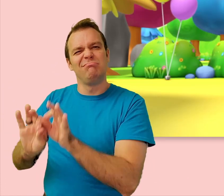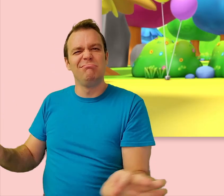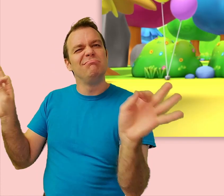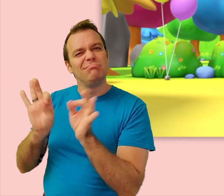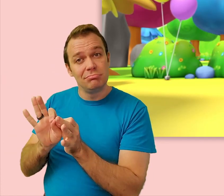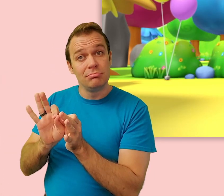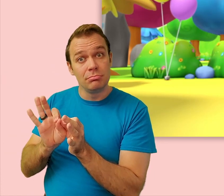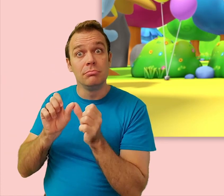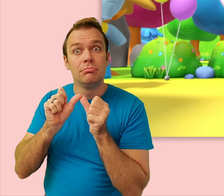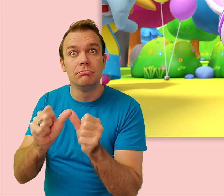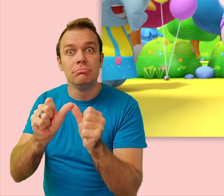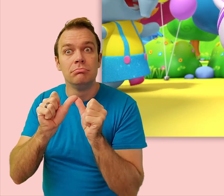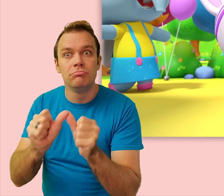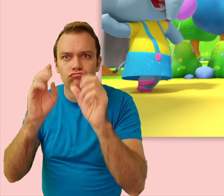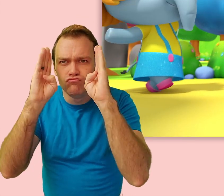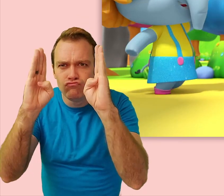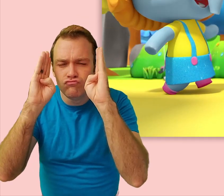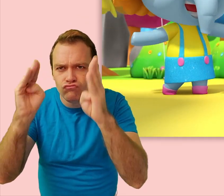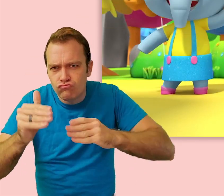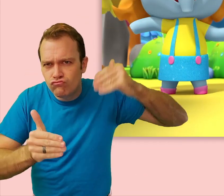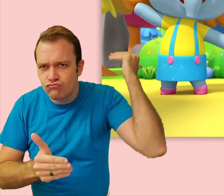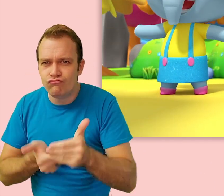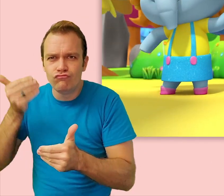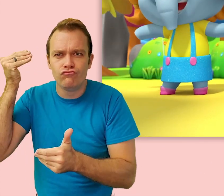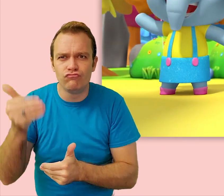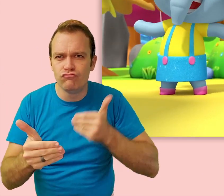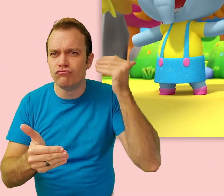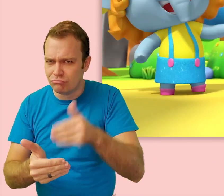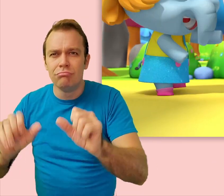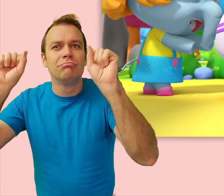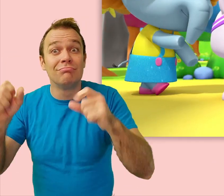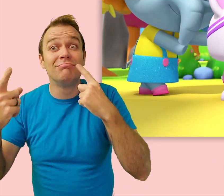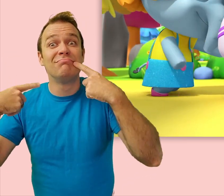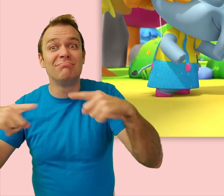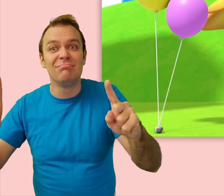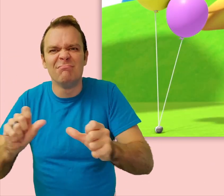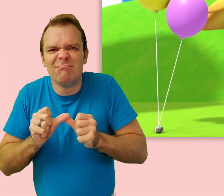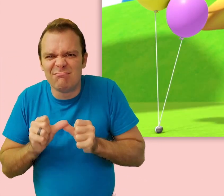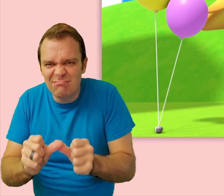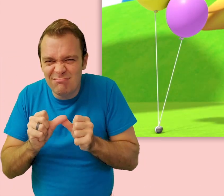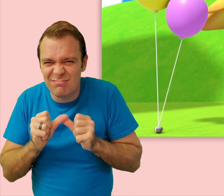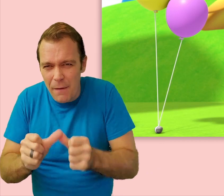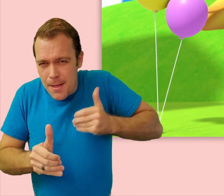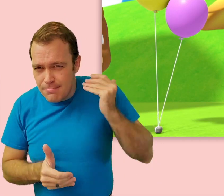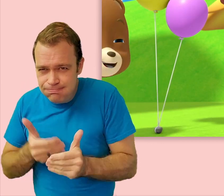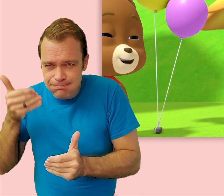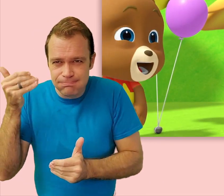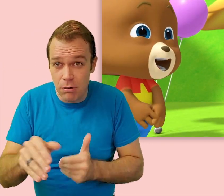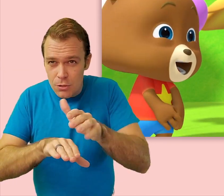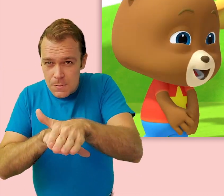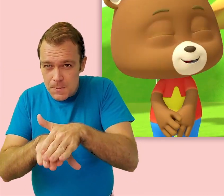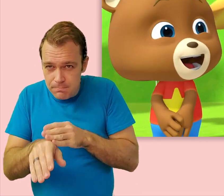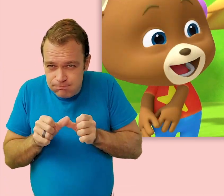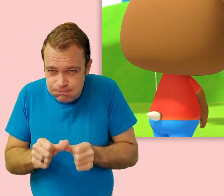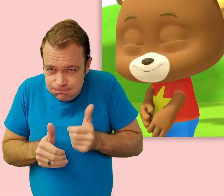counts. Keep your focus, don't hold back. You can do it just like that. Huff and puff and keep your pace. Slow